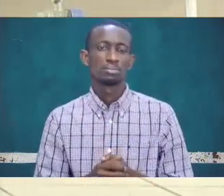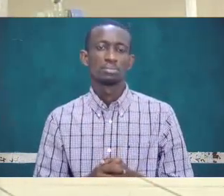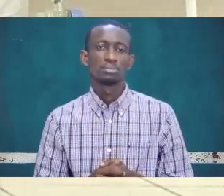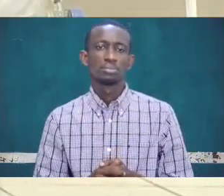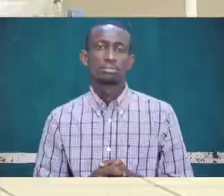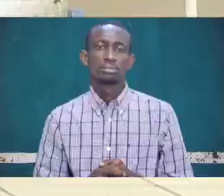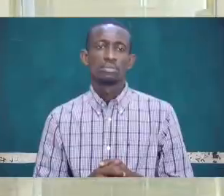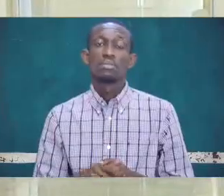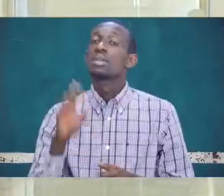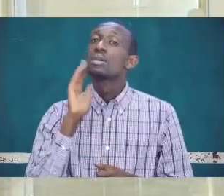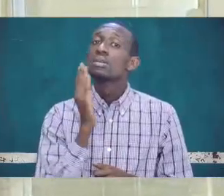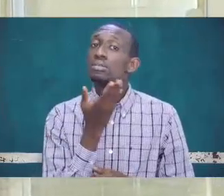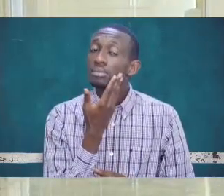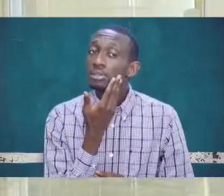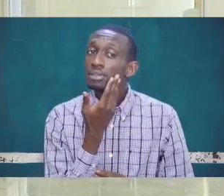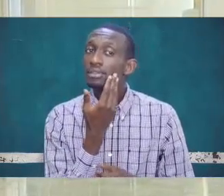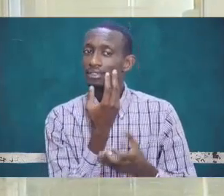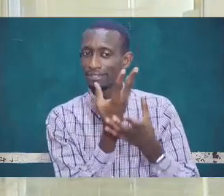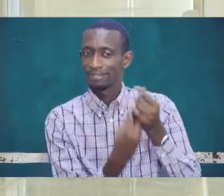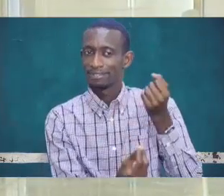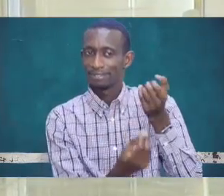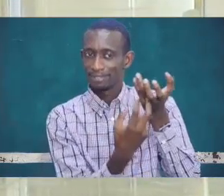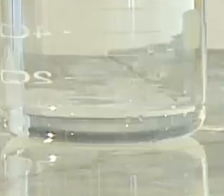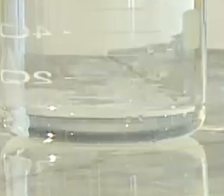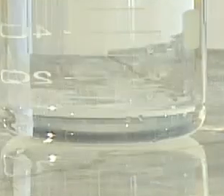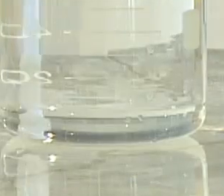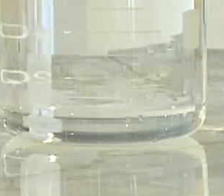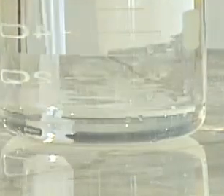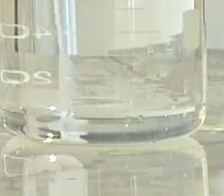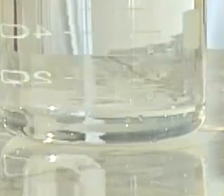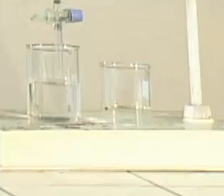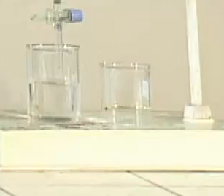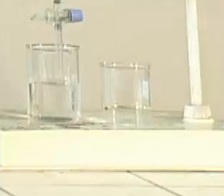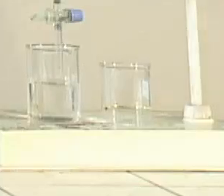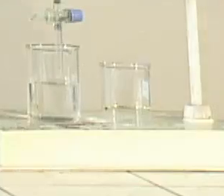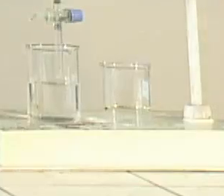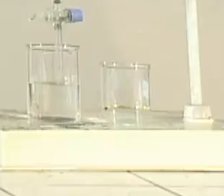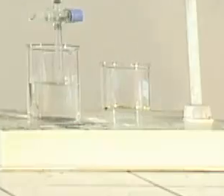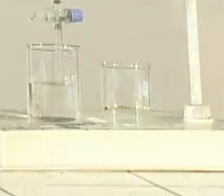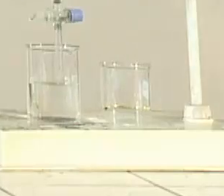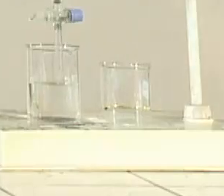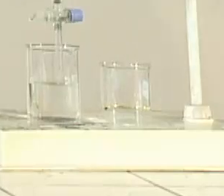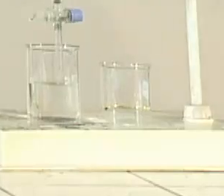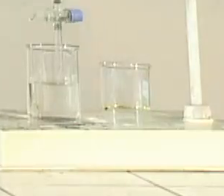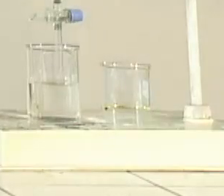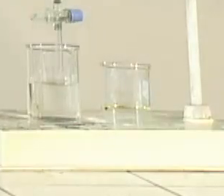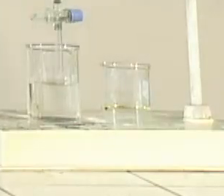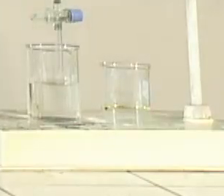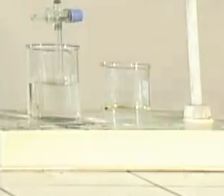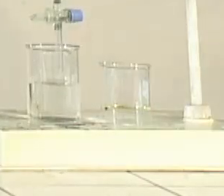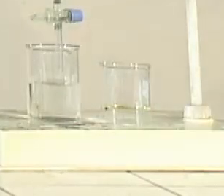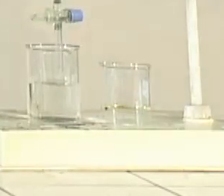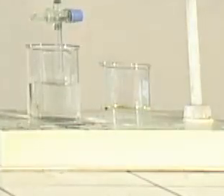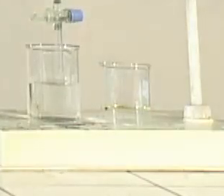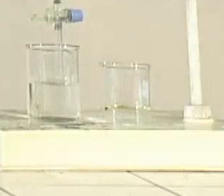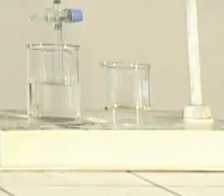the filtrate. So this is what